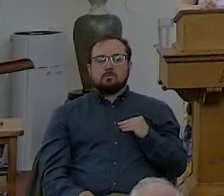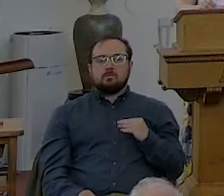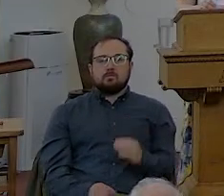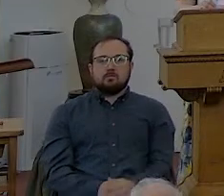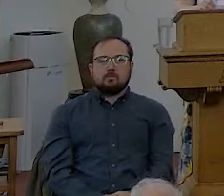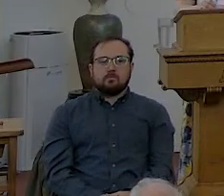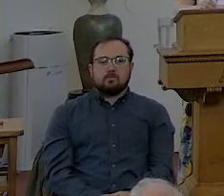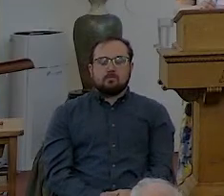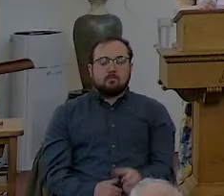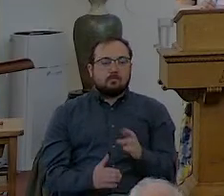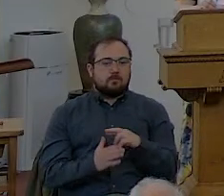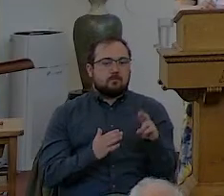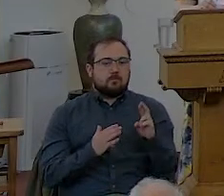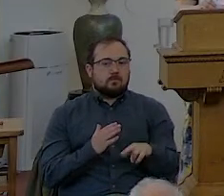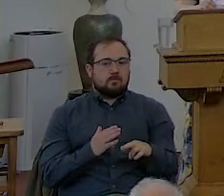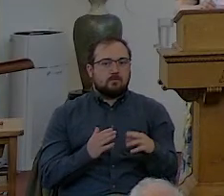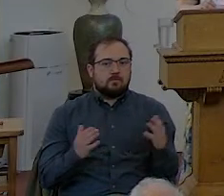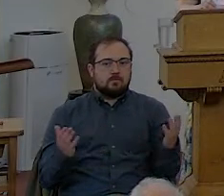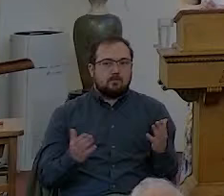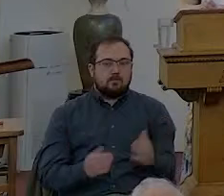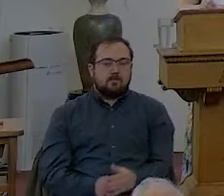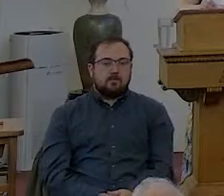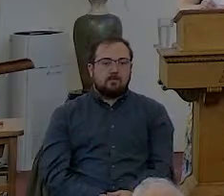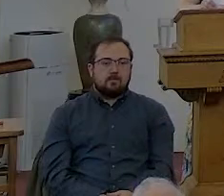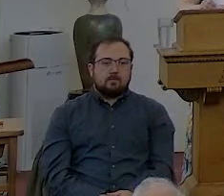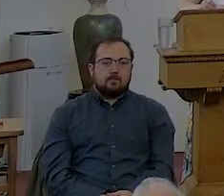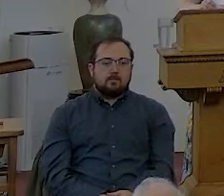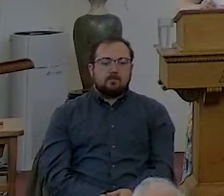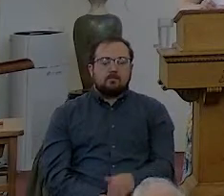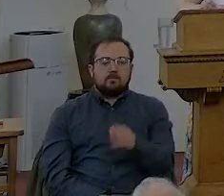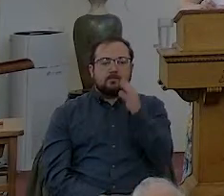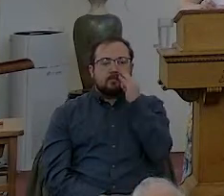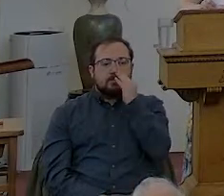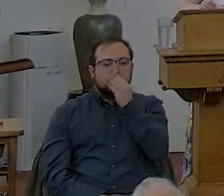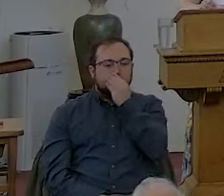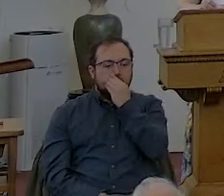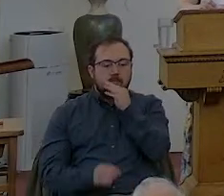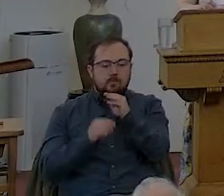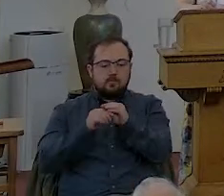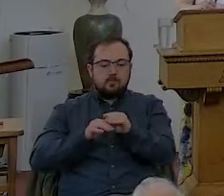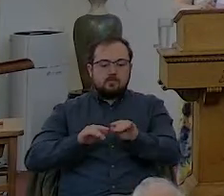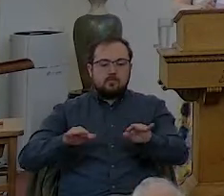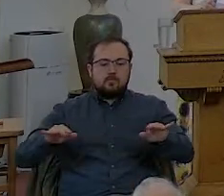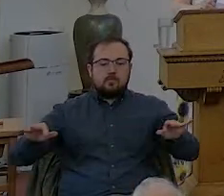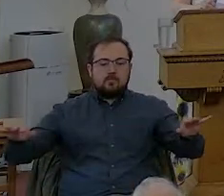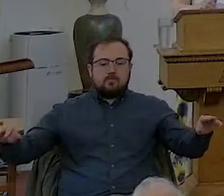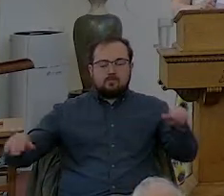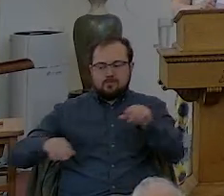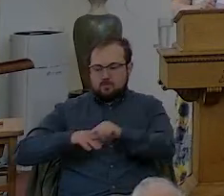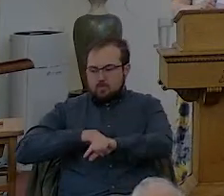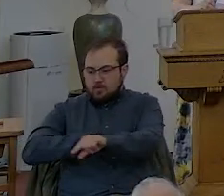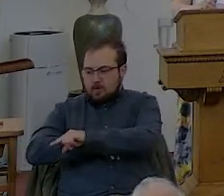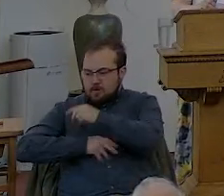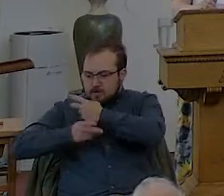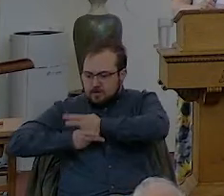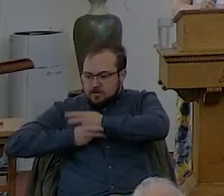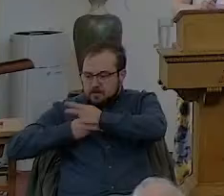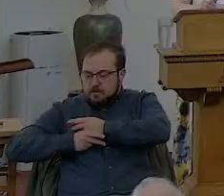The end result may look more like a field of wildflowers than a carefully manicured garden.